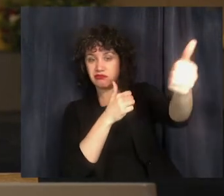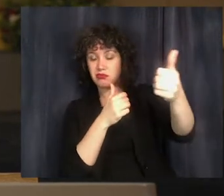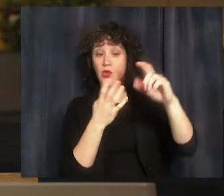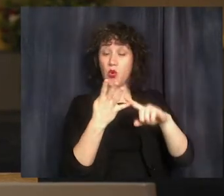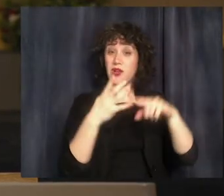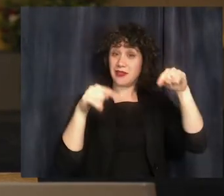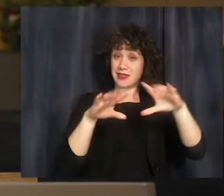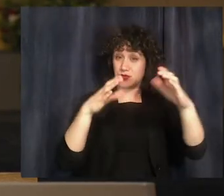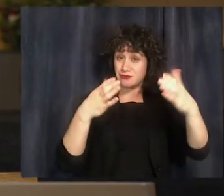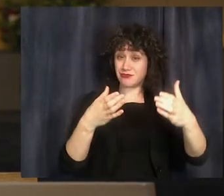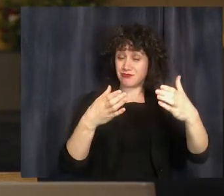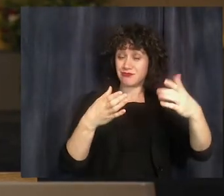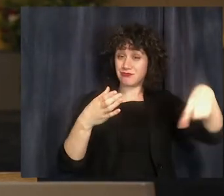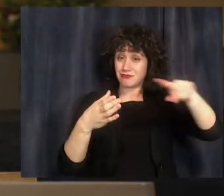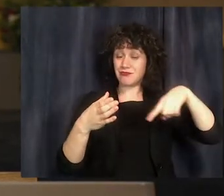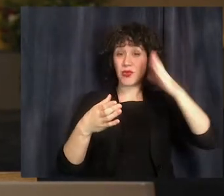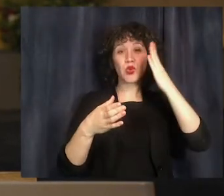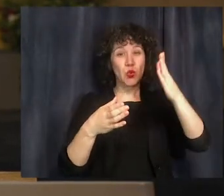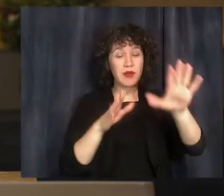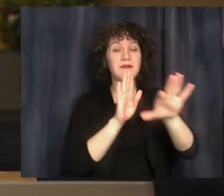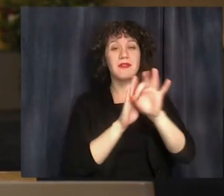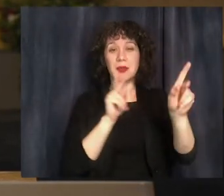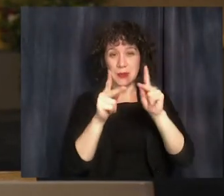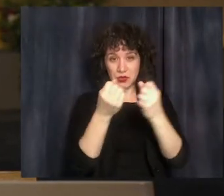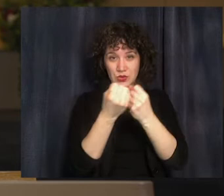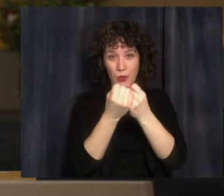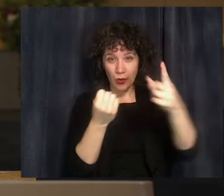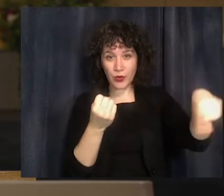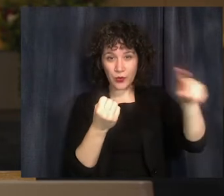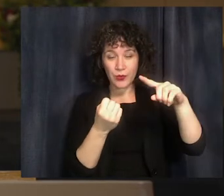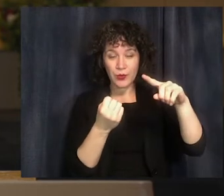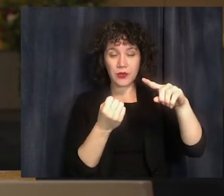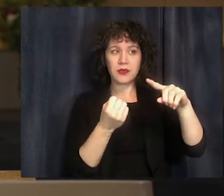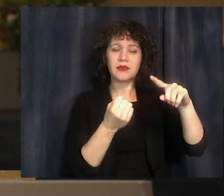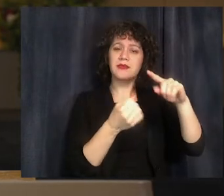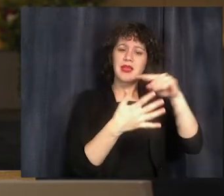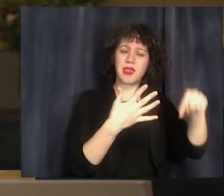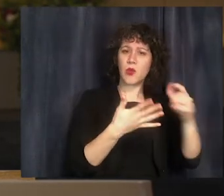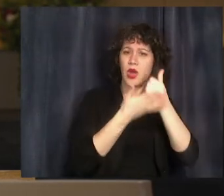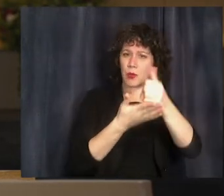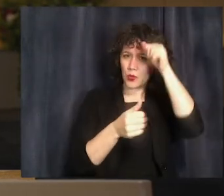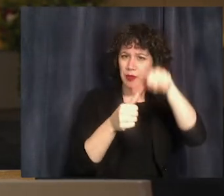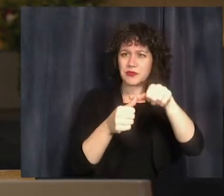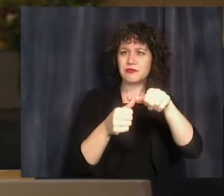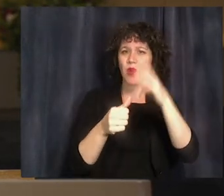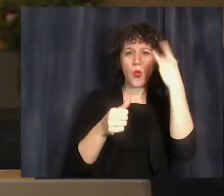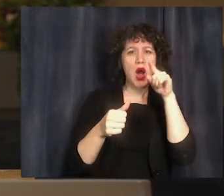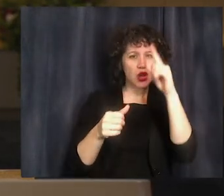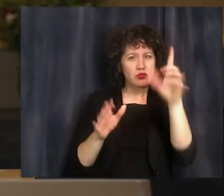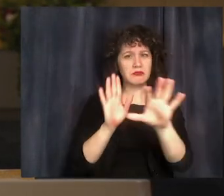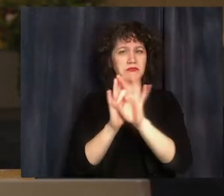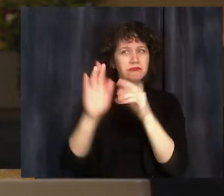some examples where you can and will find people who will support you. These people will help you remember why you chose to follow your ambitions in the